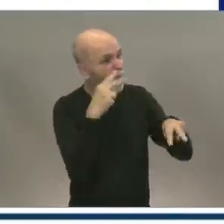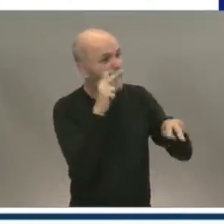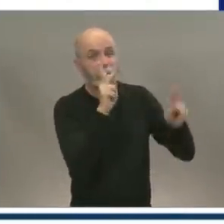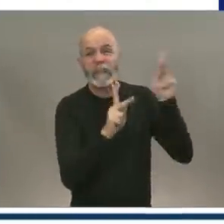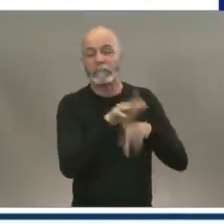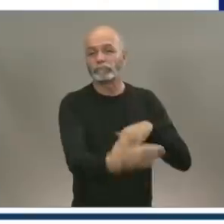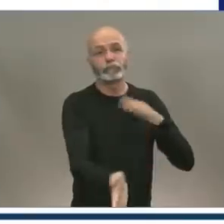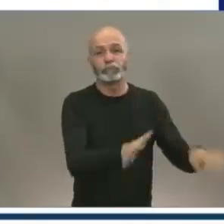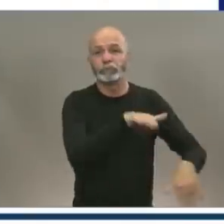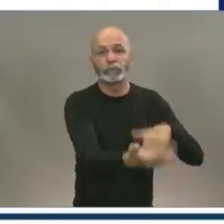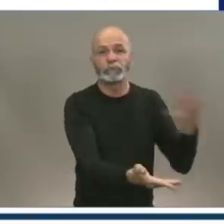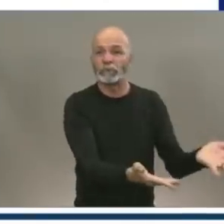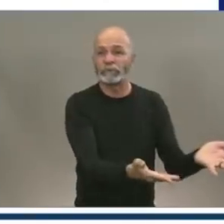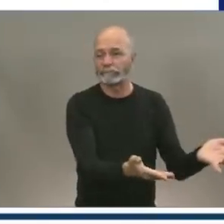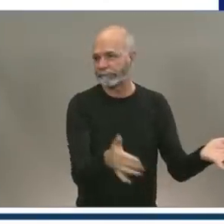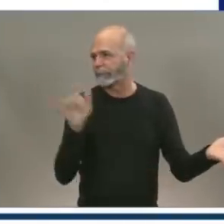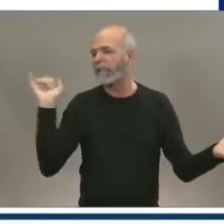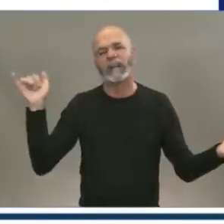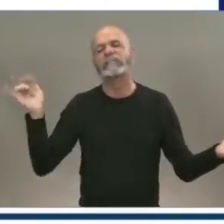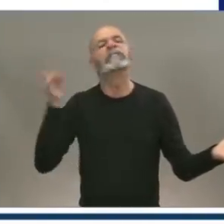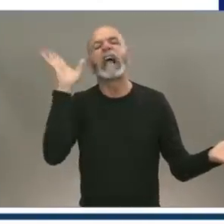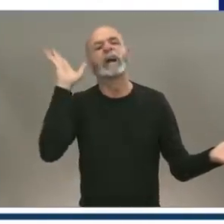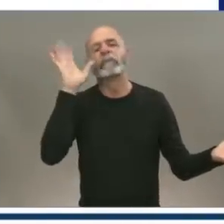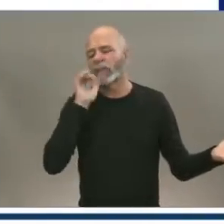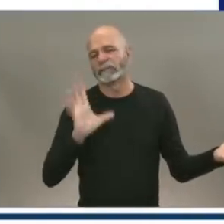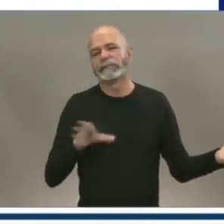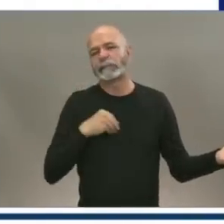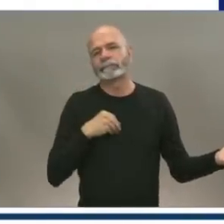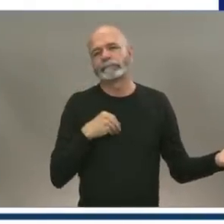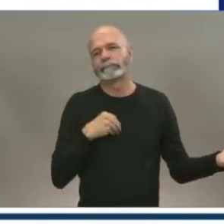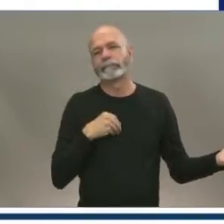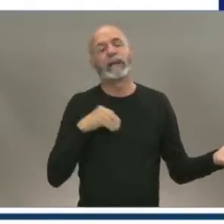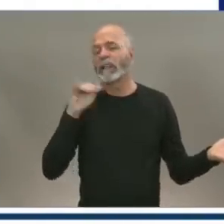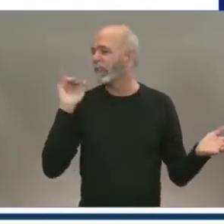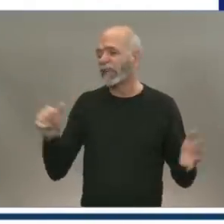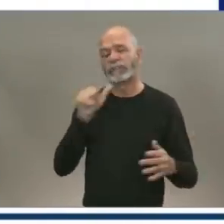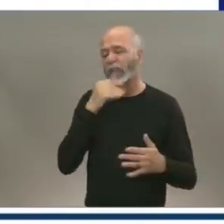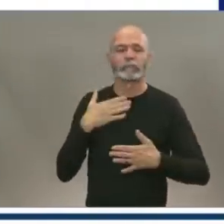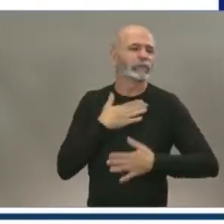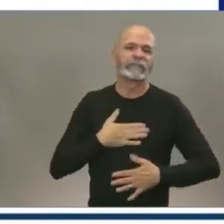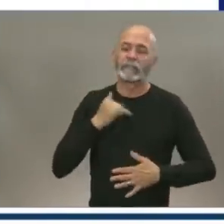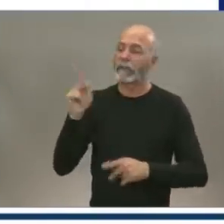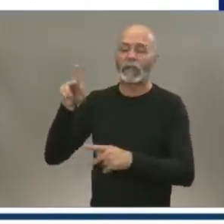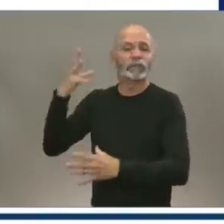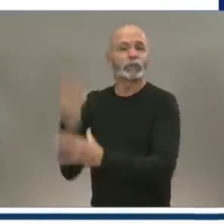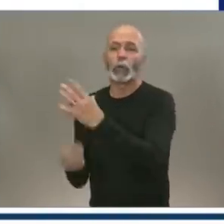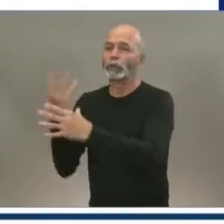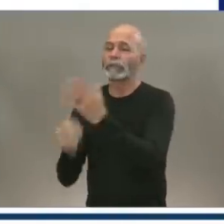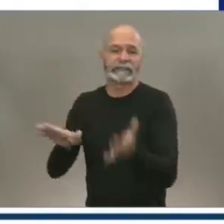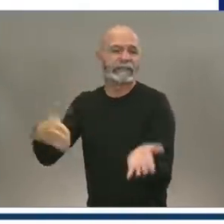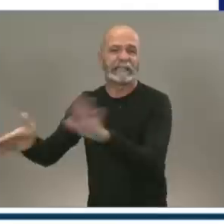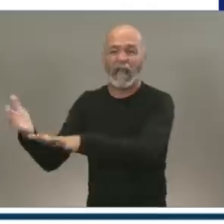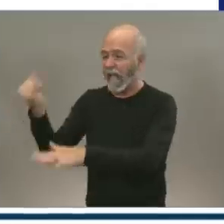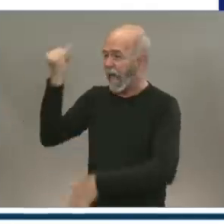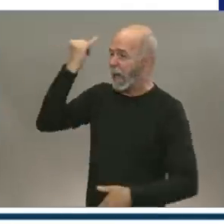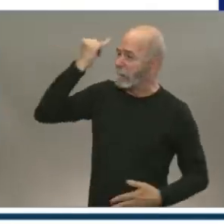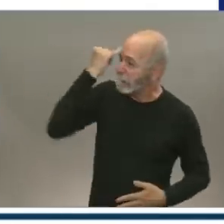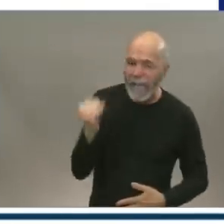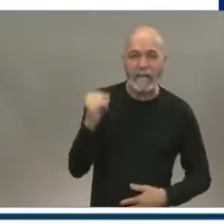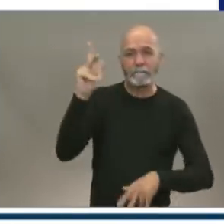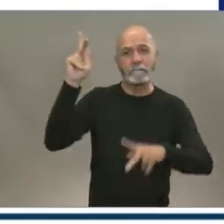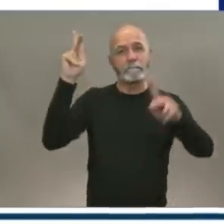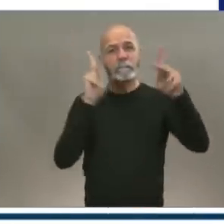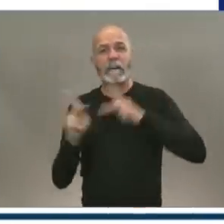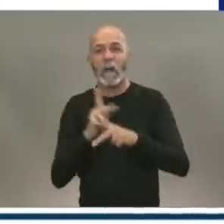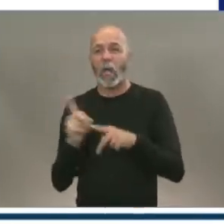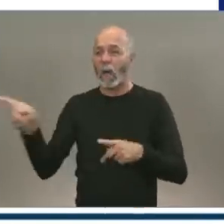totally disgusting. Lives were lost. I can't imagine that at this stage in the pandemic, with the devastation